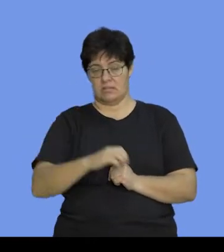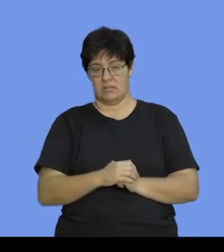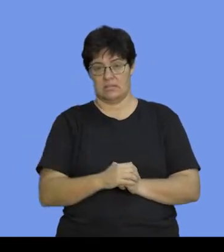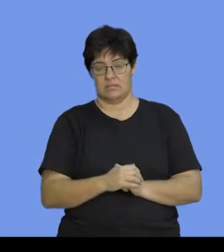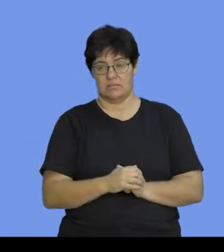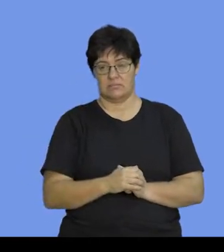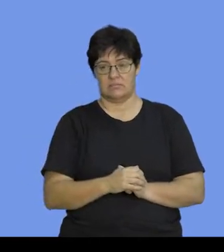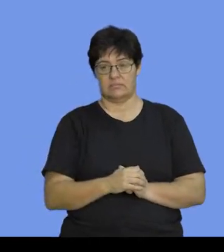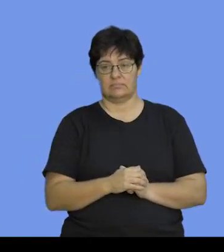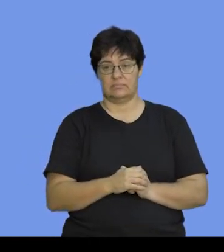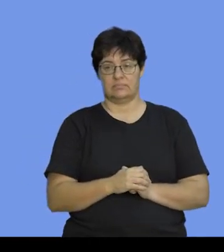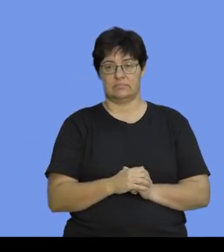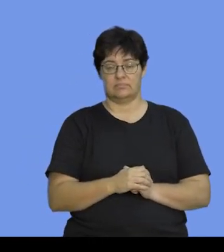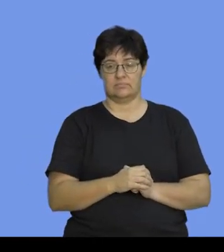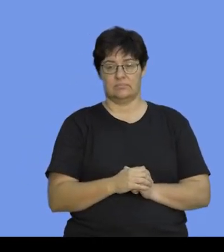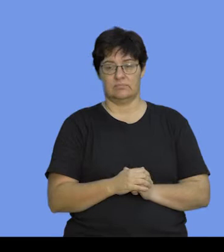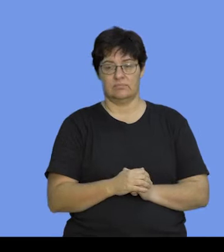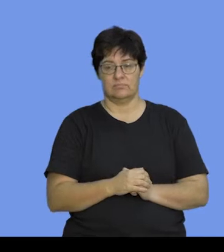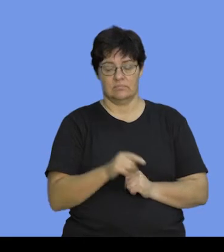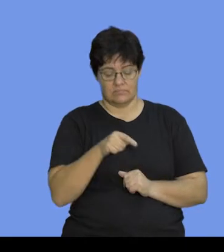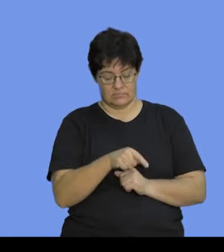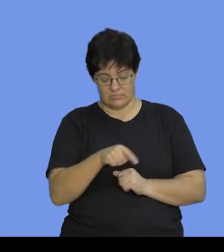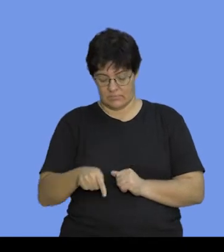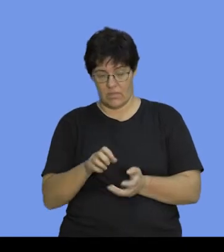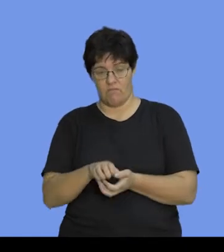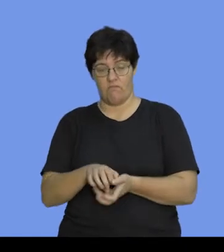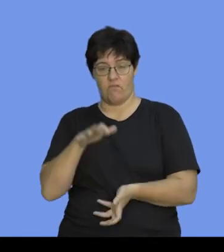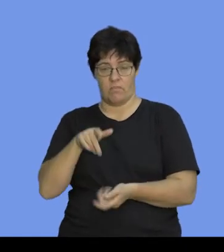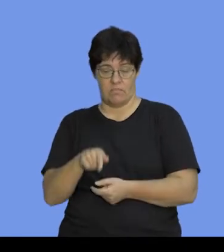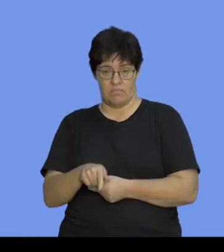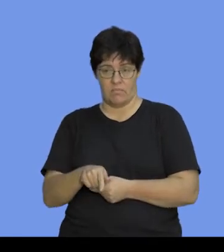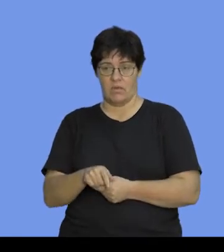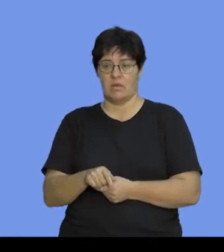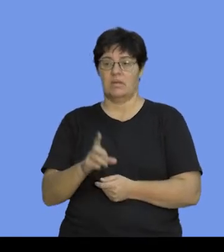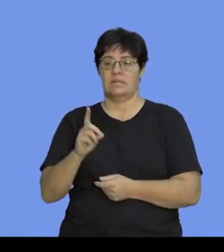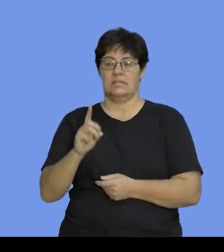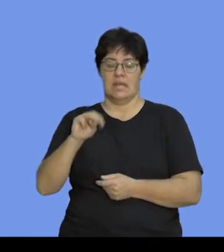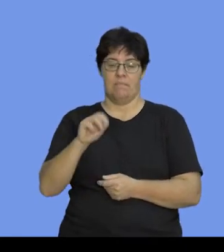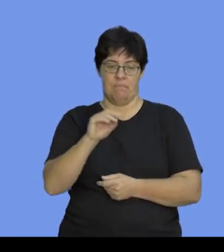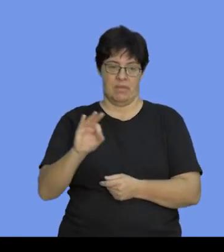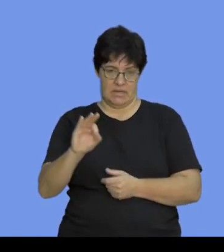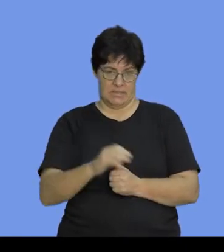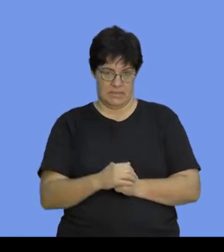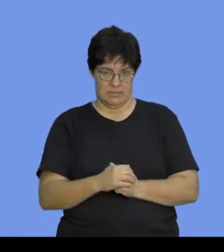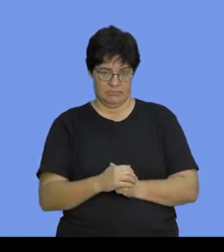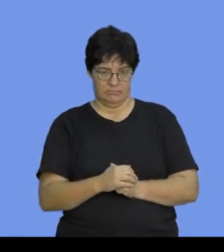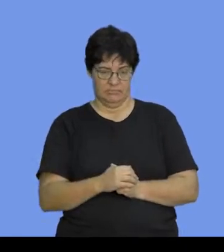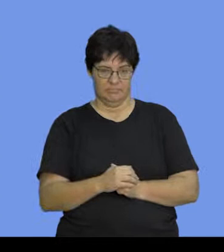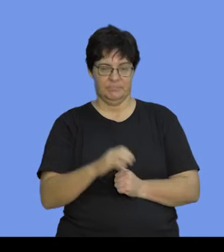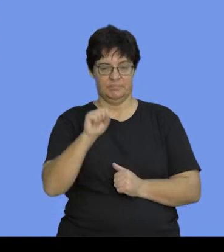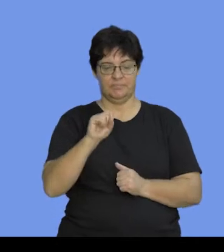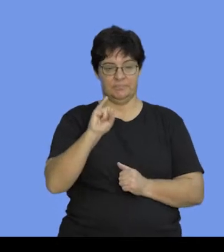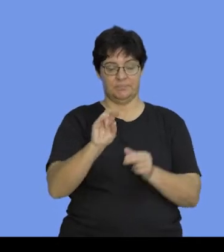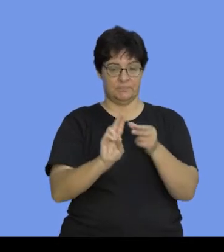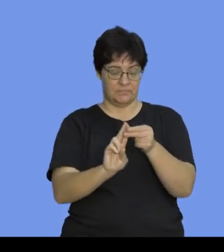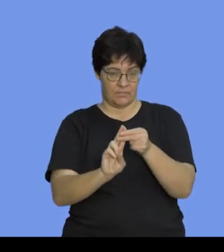Okay, that's the moles of substance, okay? Then that's the volume in cubic decimeters. So the